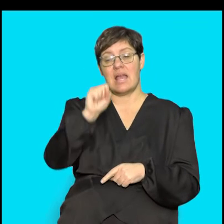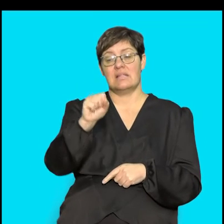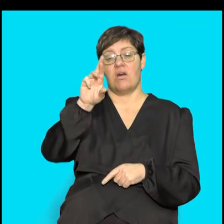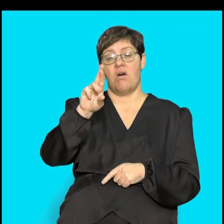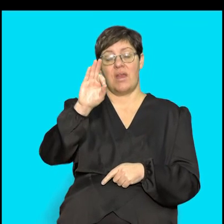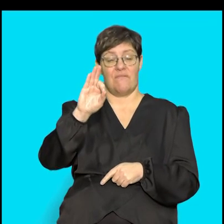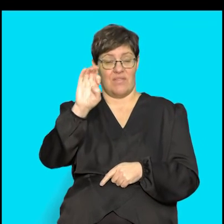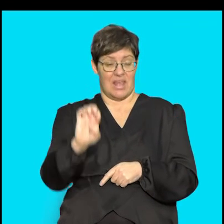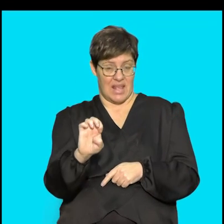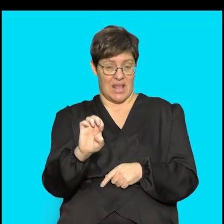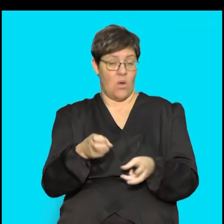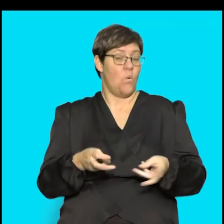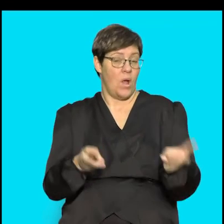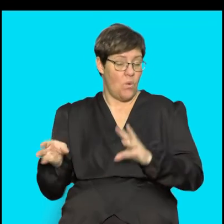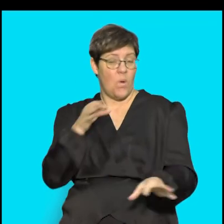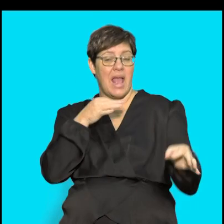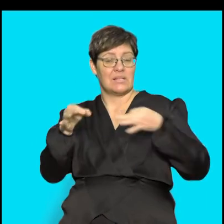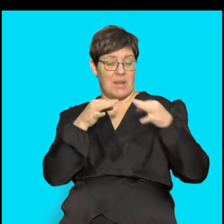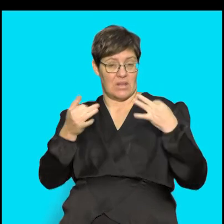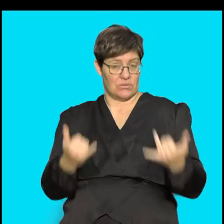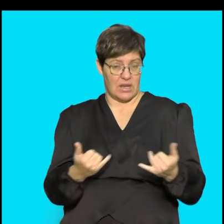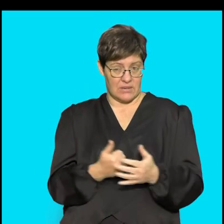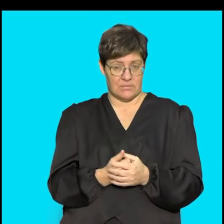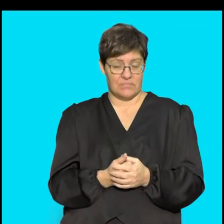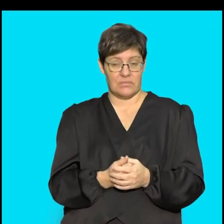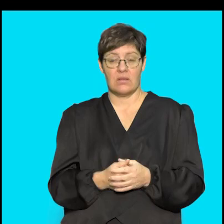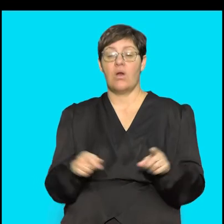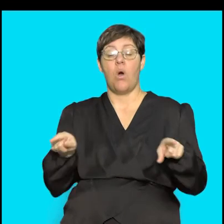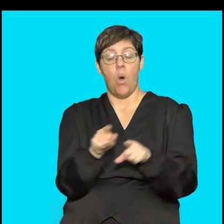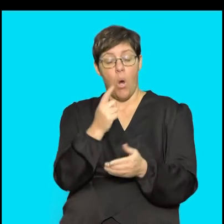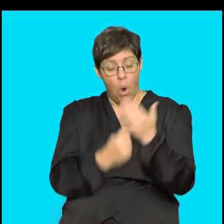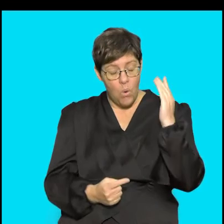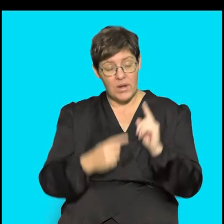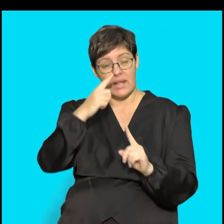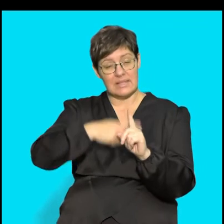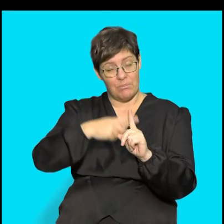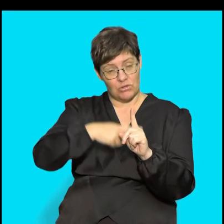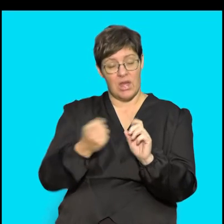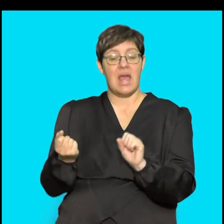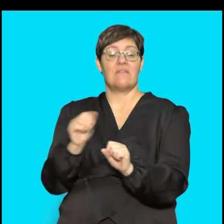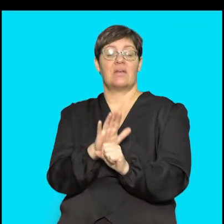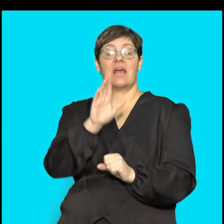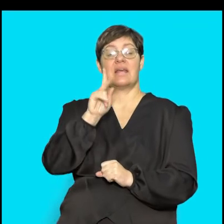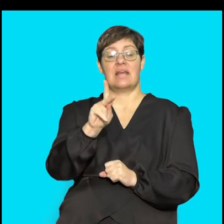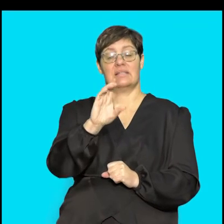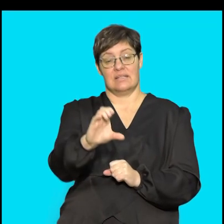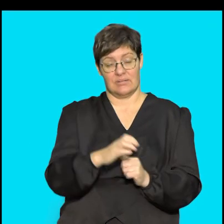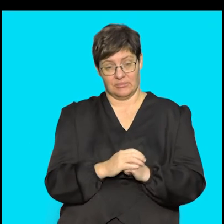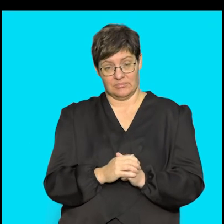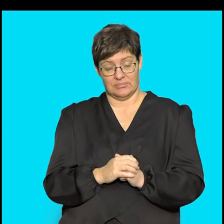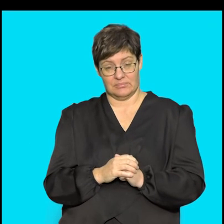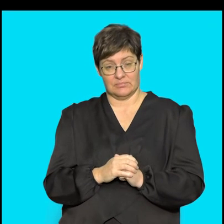the answering method that we explained to you today, and only temperature affects the